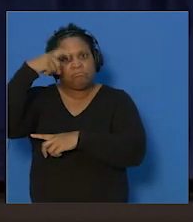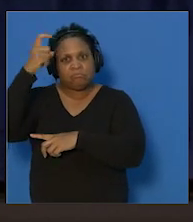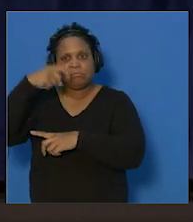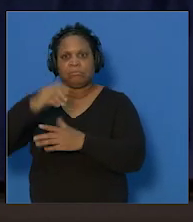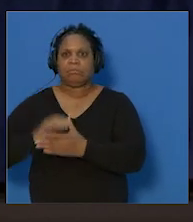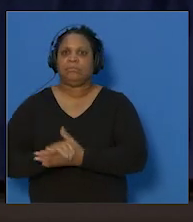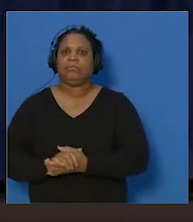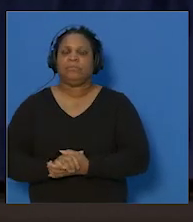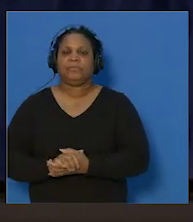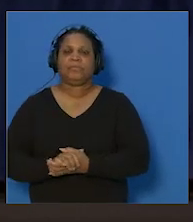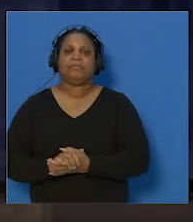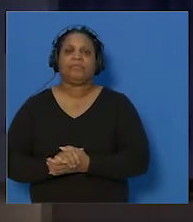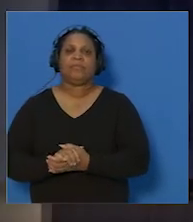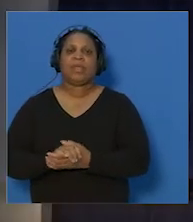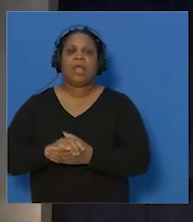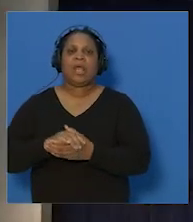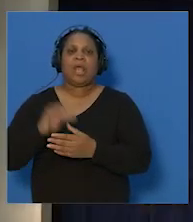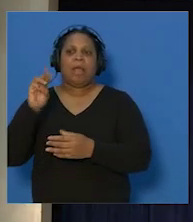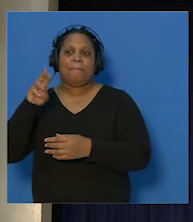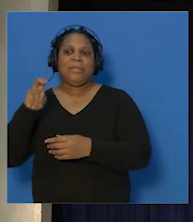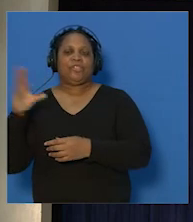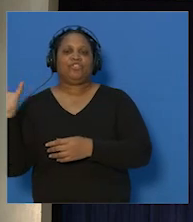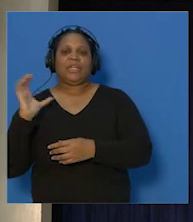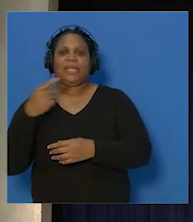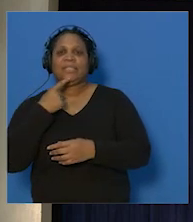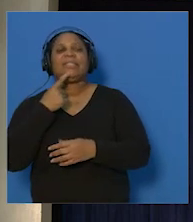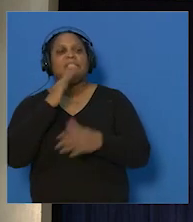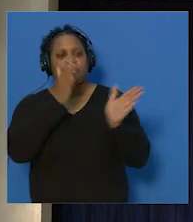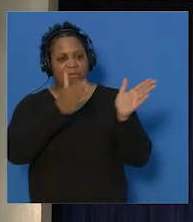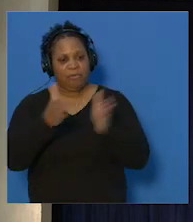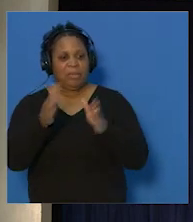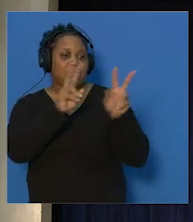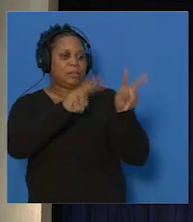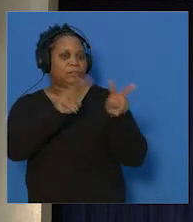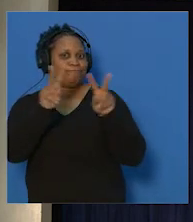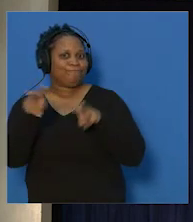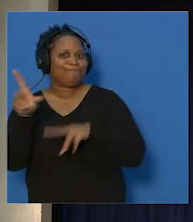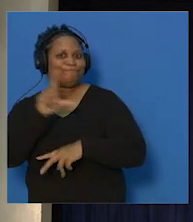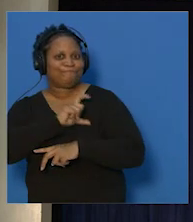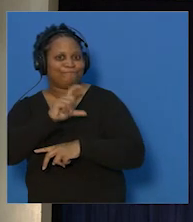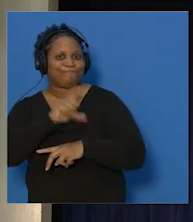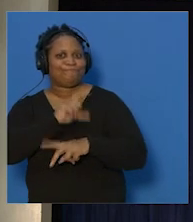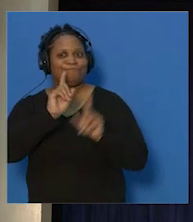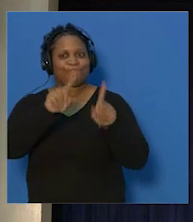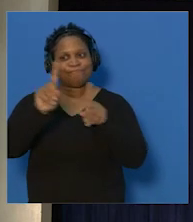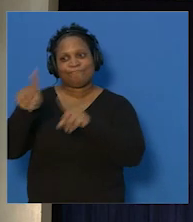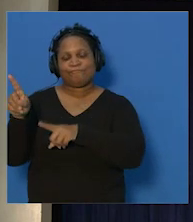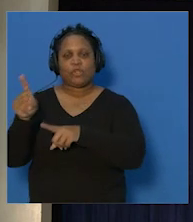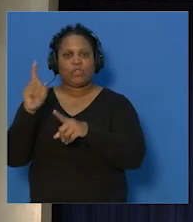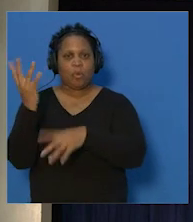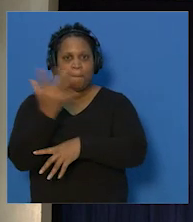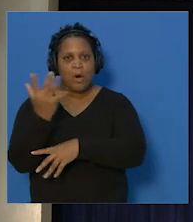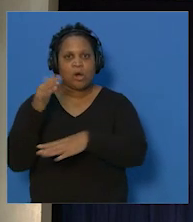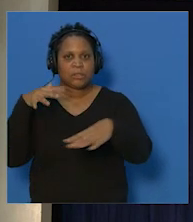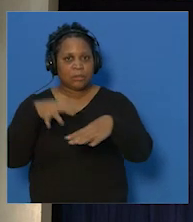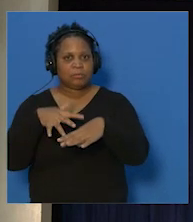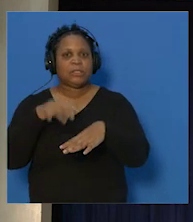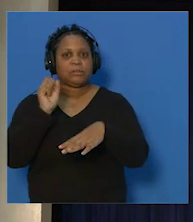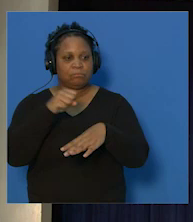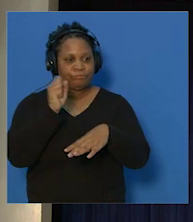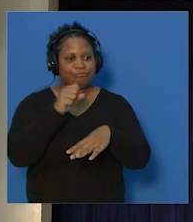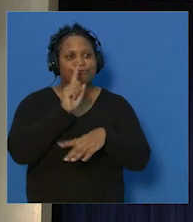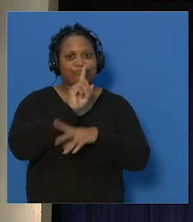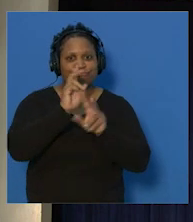to that, the Bermuda Police Service do have a plan that centers around policing common areas such as the parks and our beaches, and they will be looking